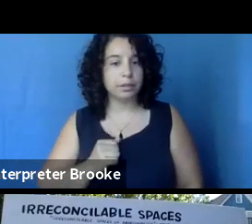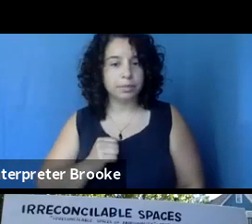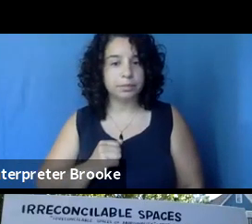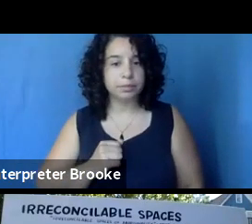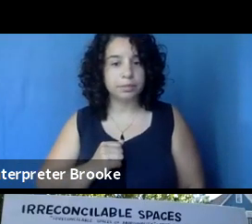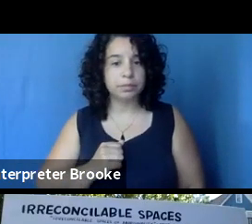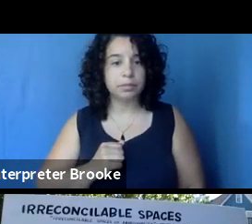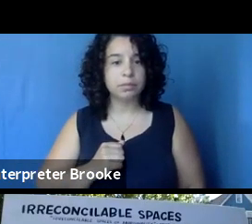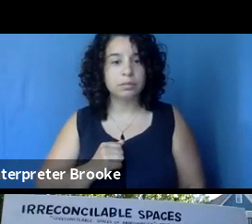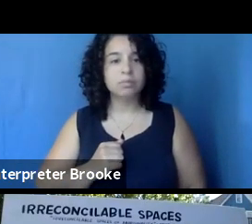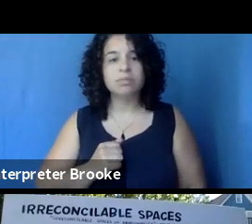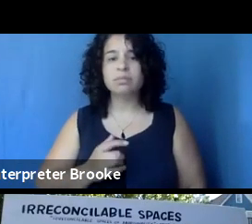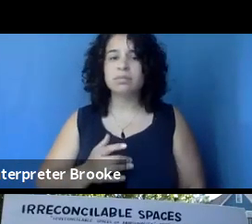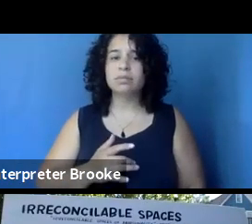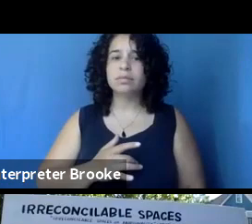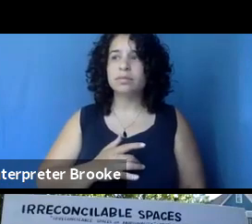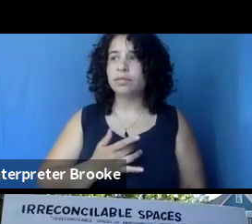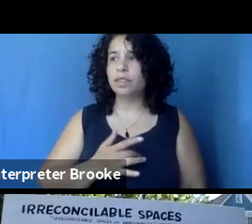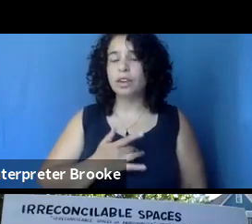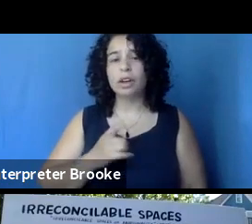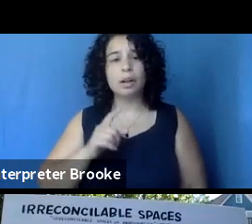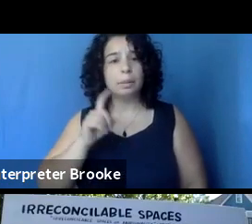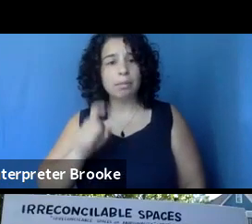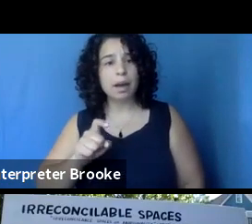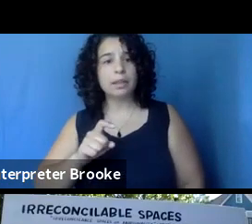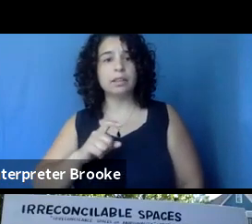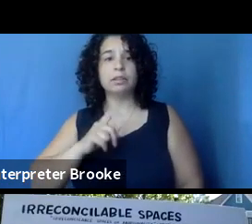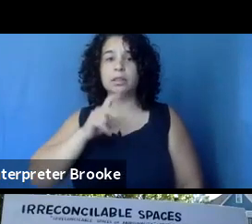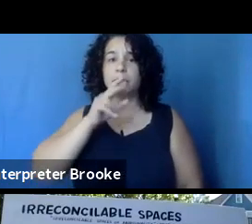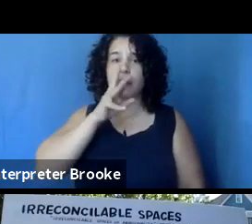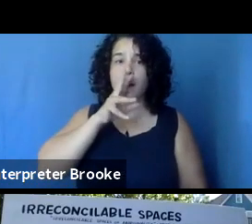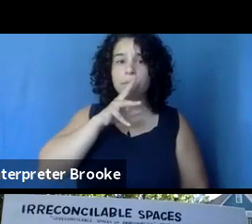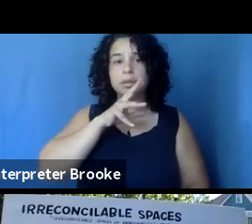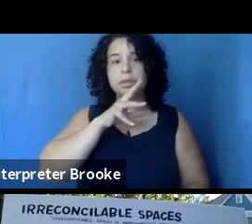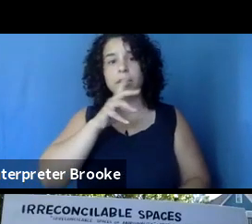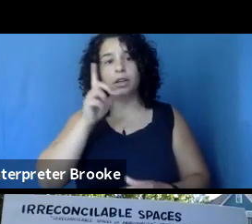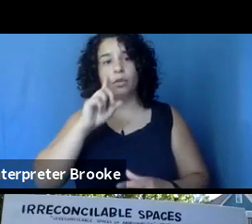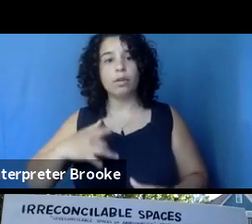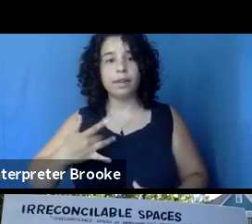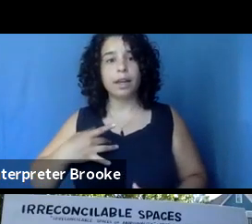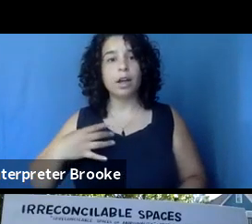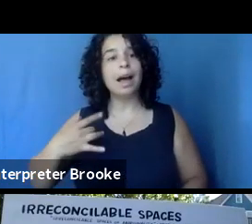need to vocally contribute to participate. So